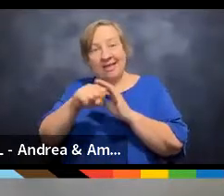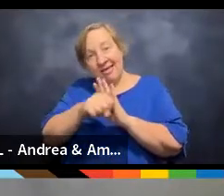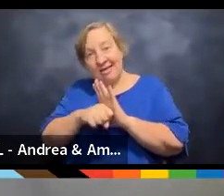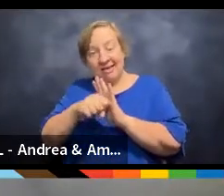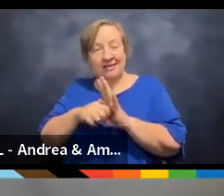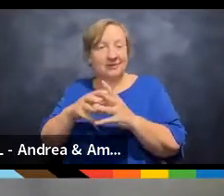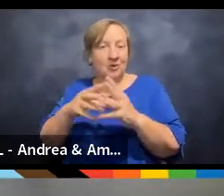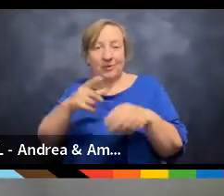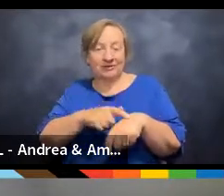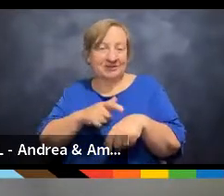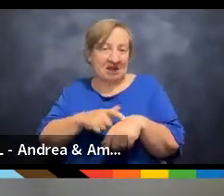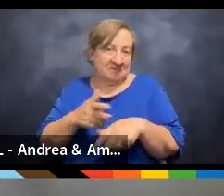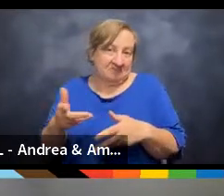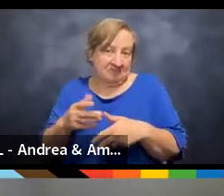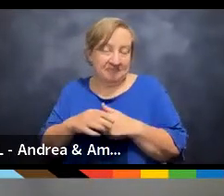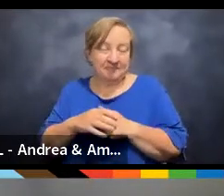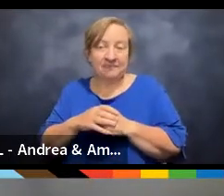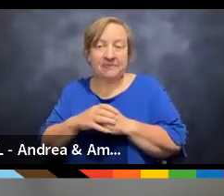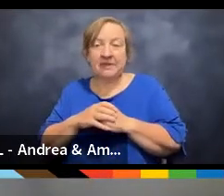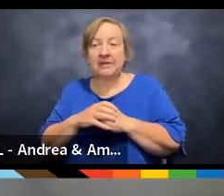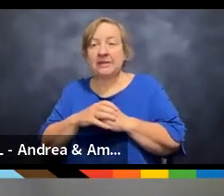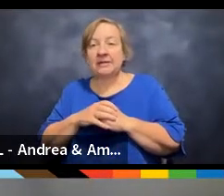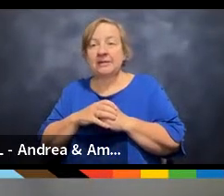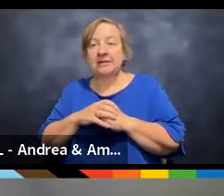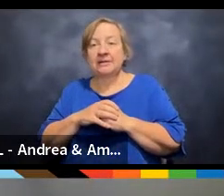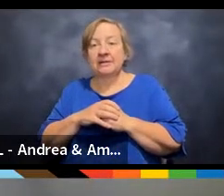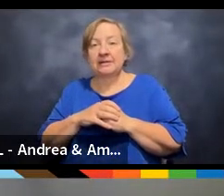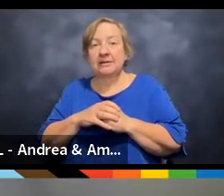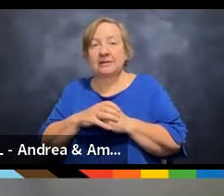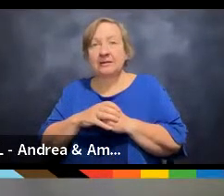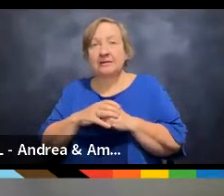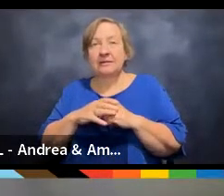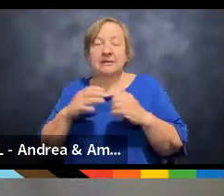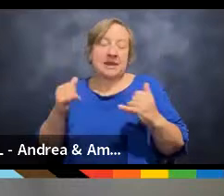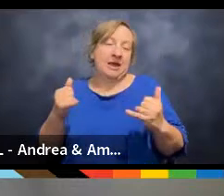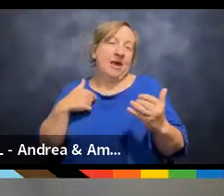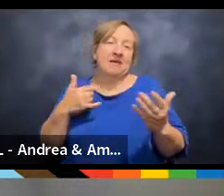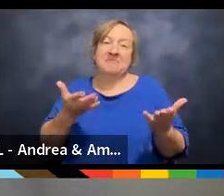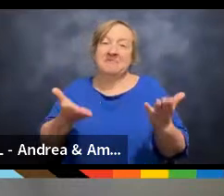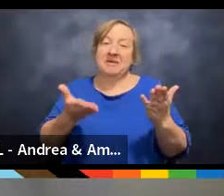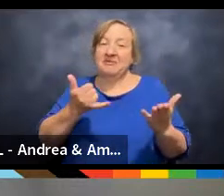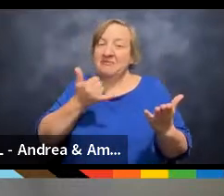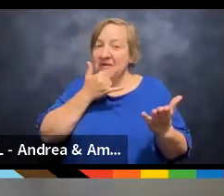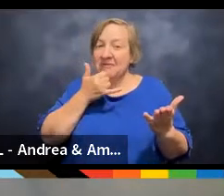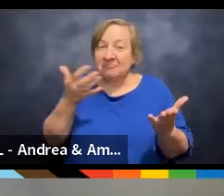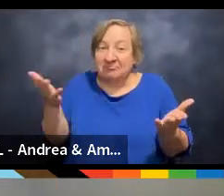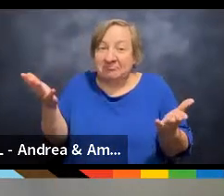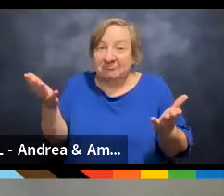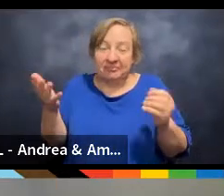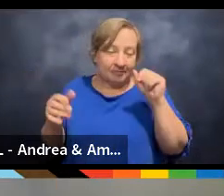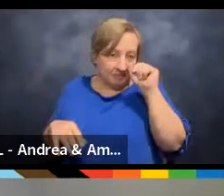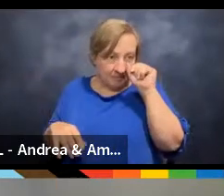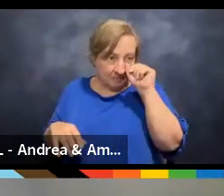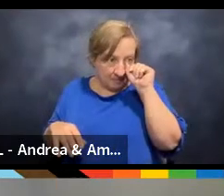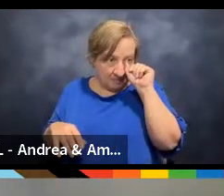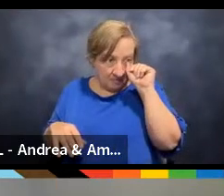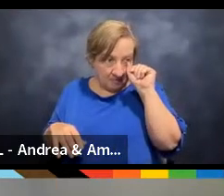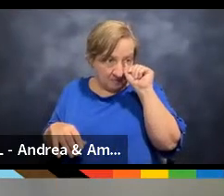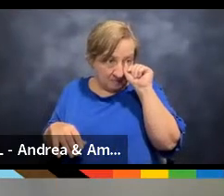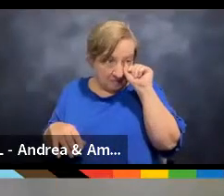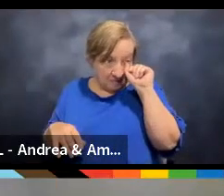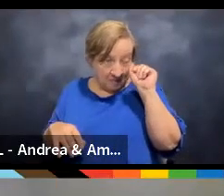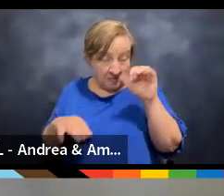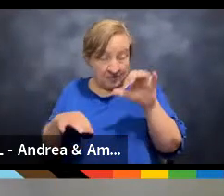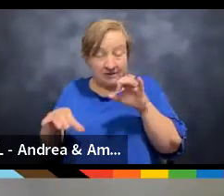as much time on that end as we could. Now, I could be wrong, but they've done a good